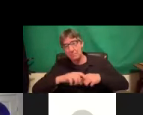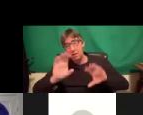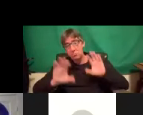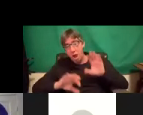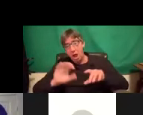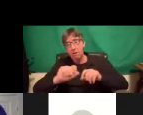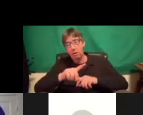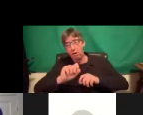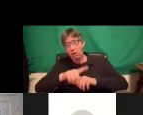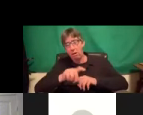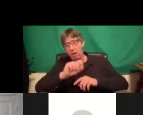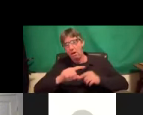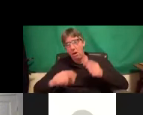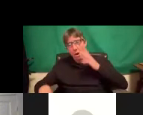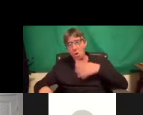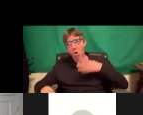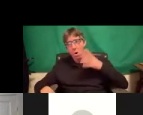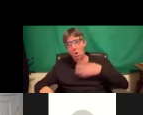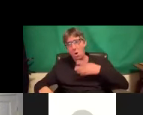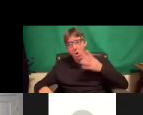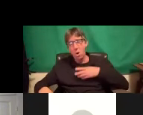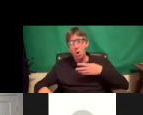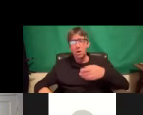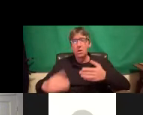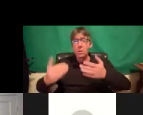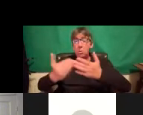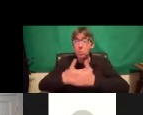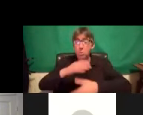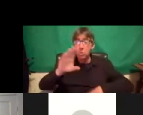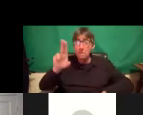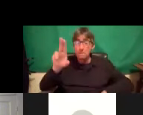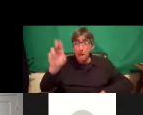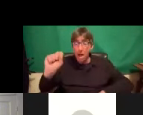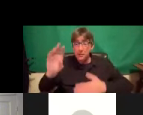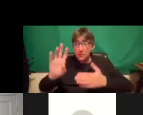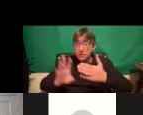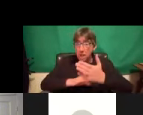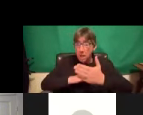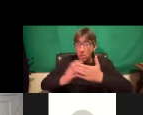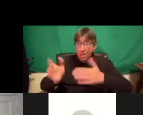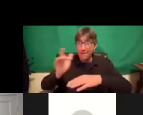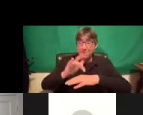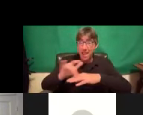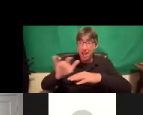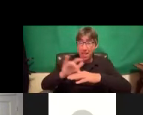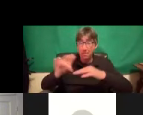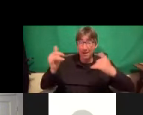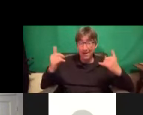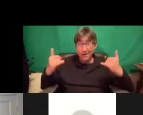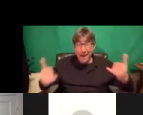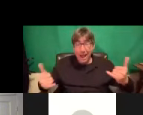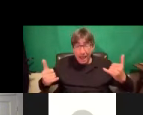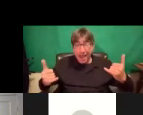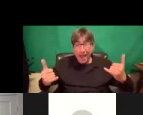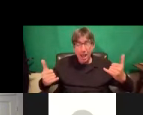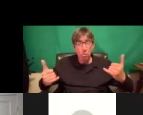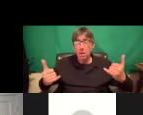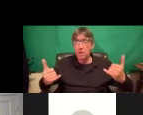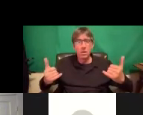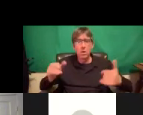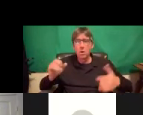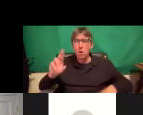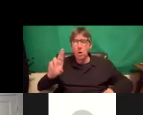completely ignored. The schedules for the new buses available now, or if not, when they would be available and